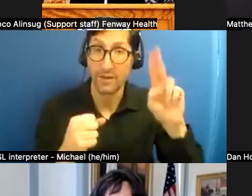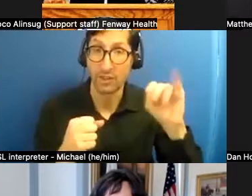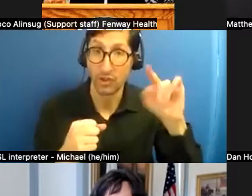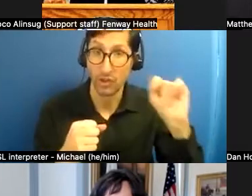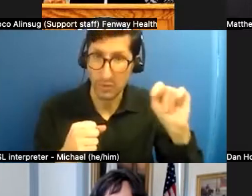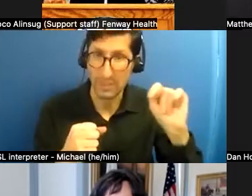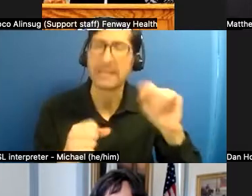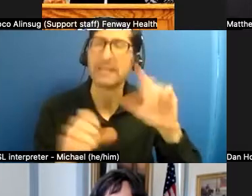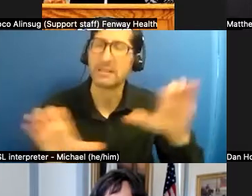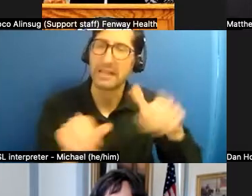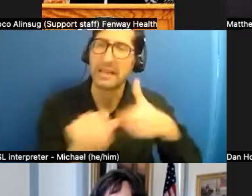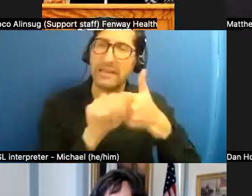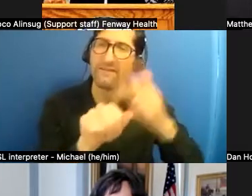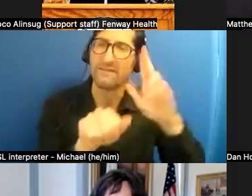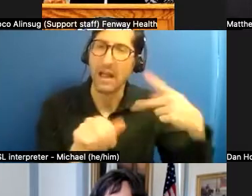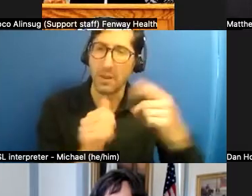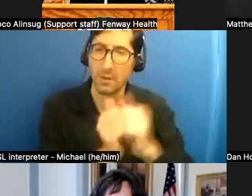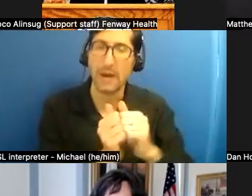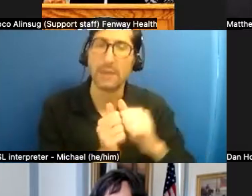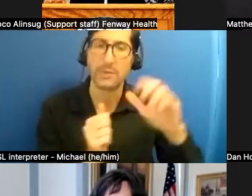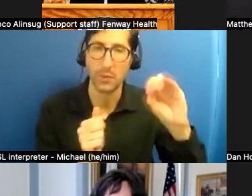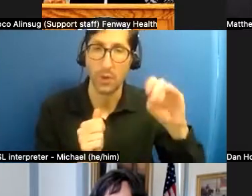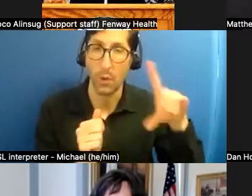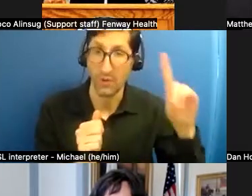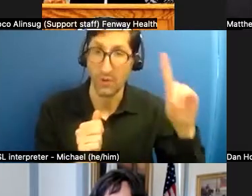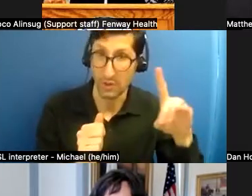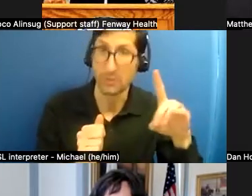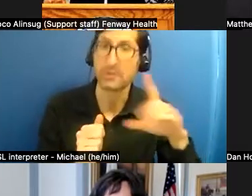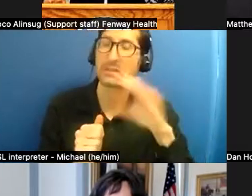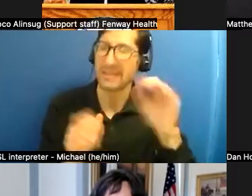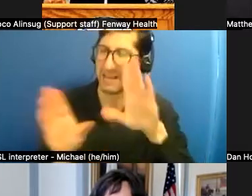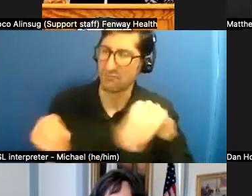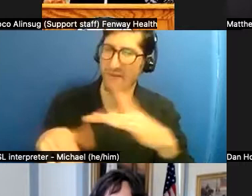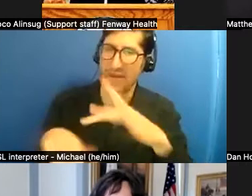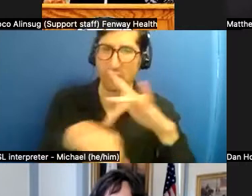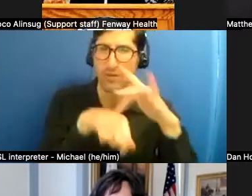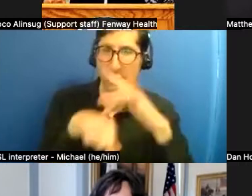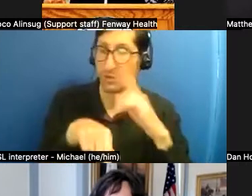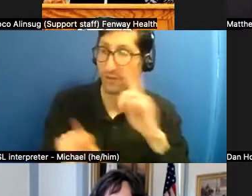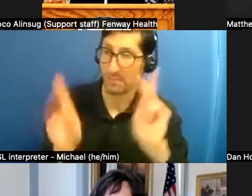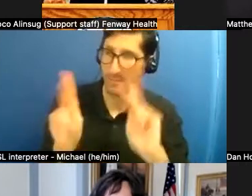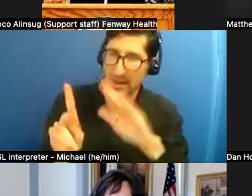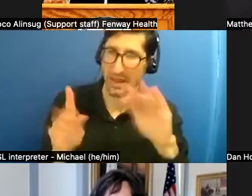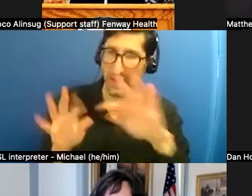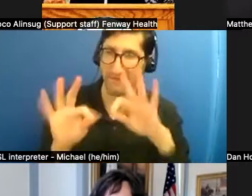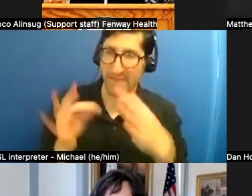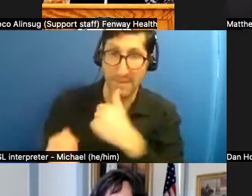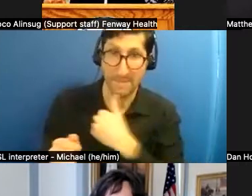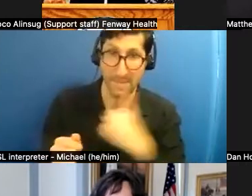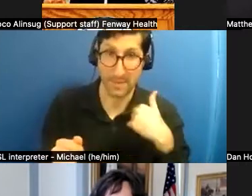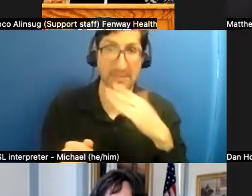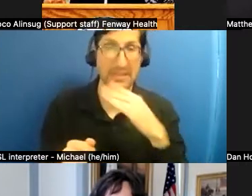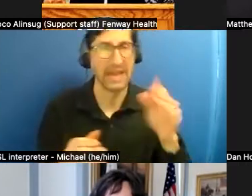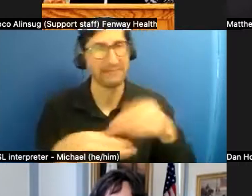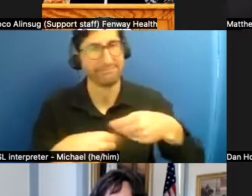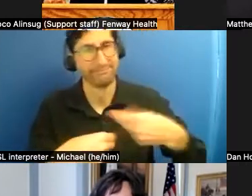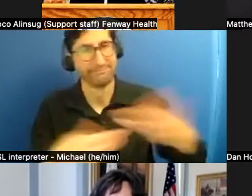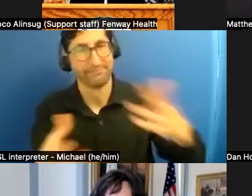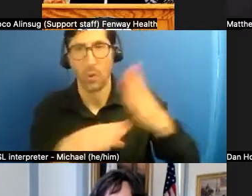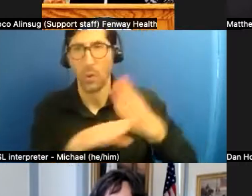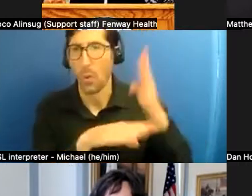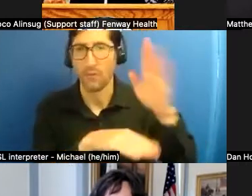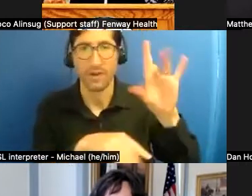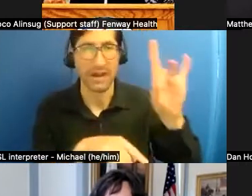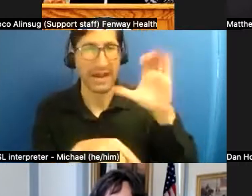post-overdose follow-ups to individuals who've experienced an overdose with resources for them and their family members. And we've also distributed more than 800 doses